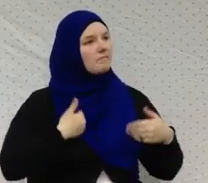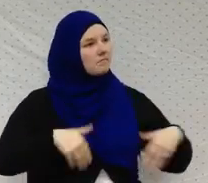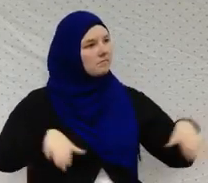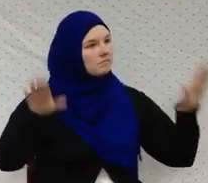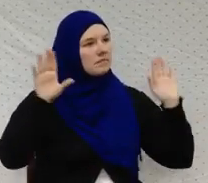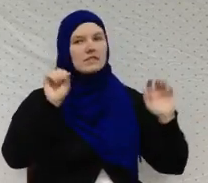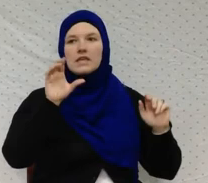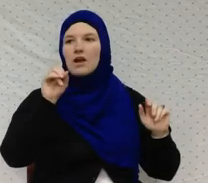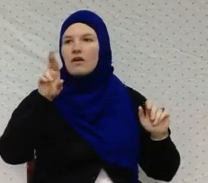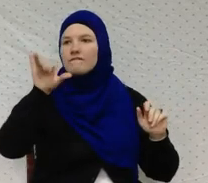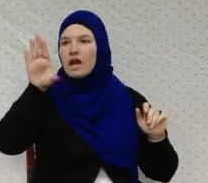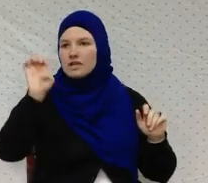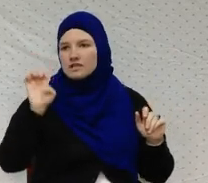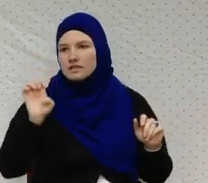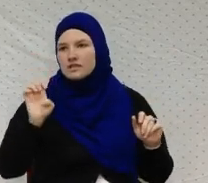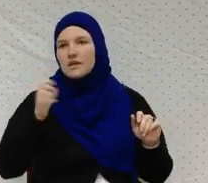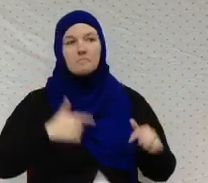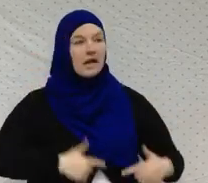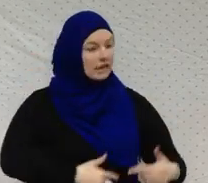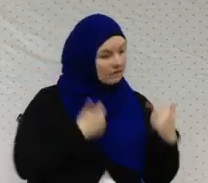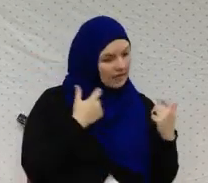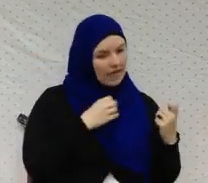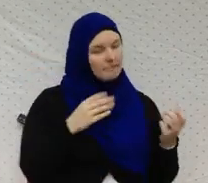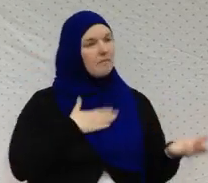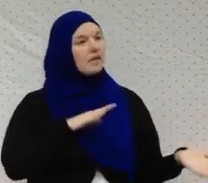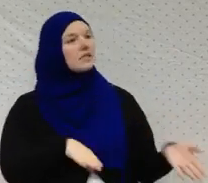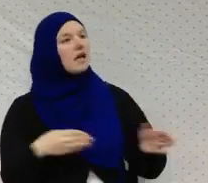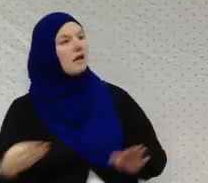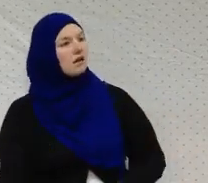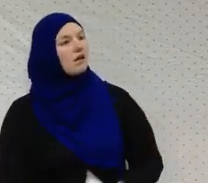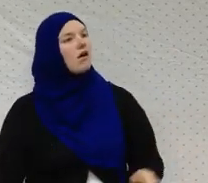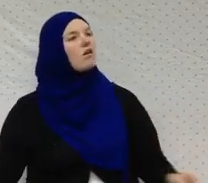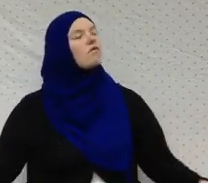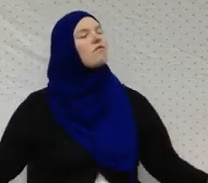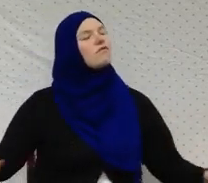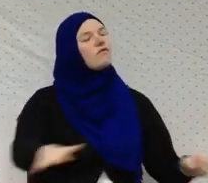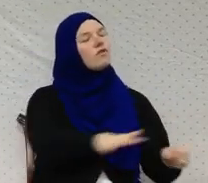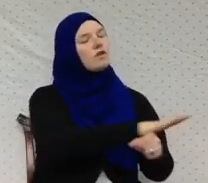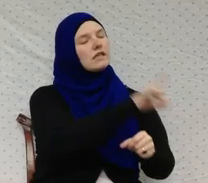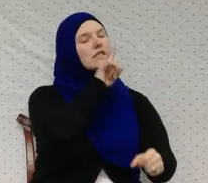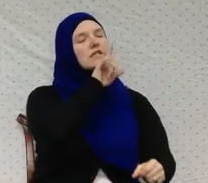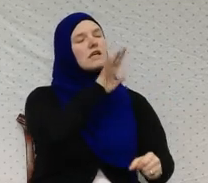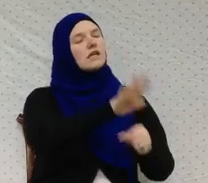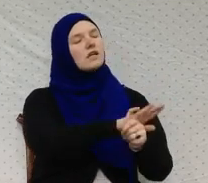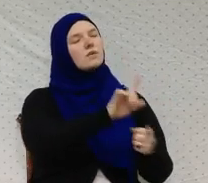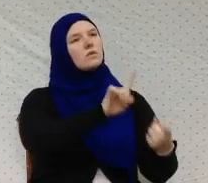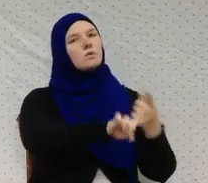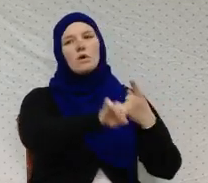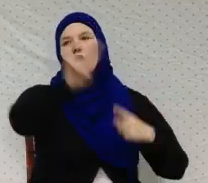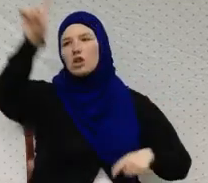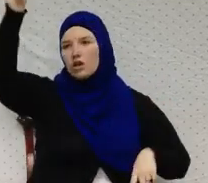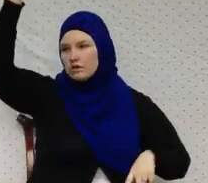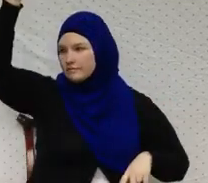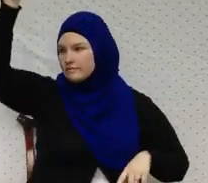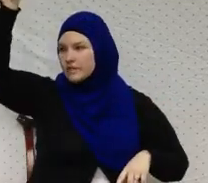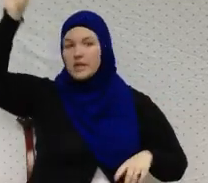my sacrifice, my living and my dying are fully dedicated and devoted to